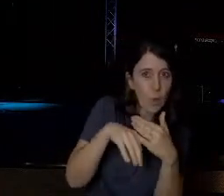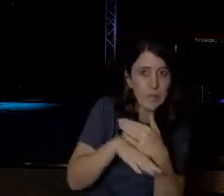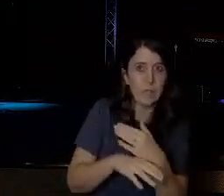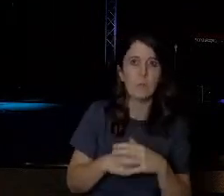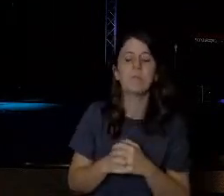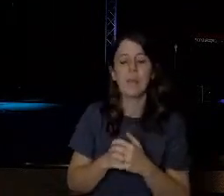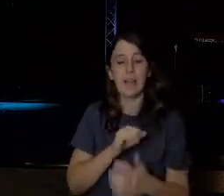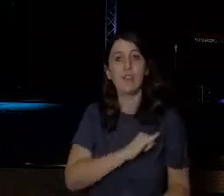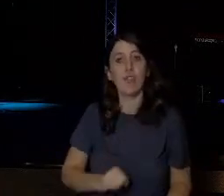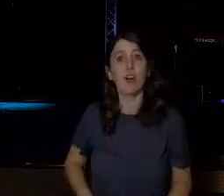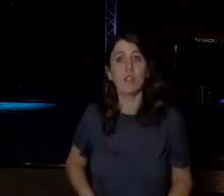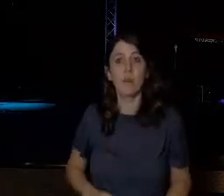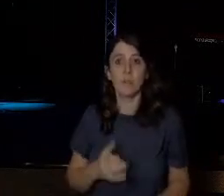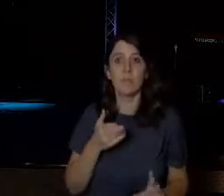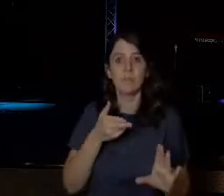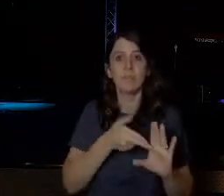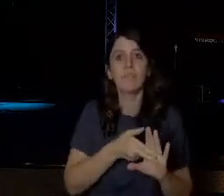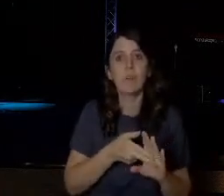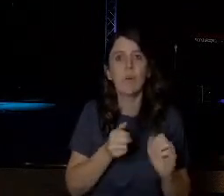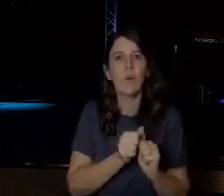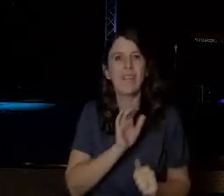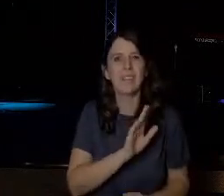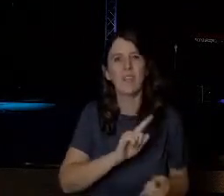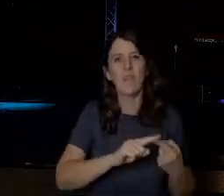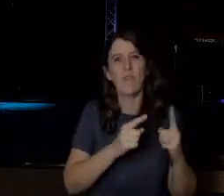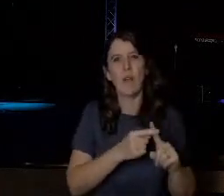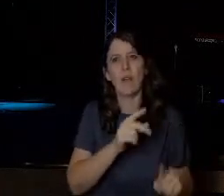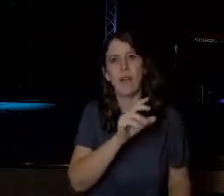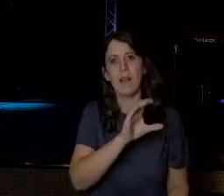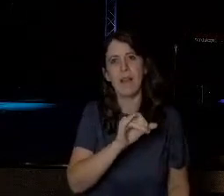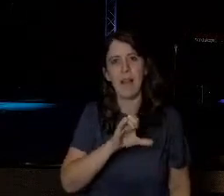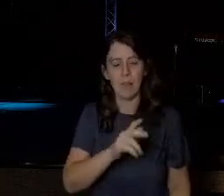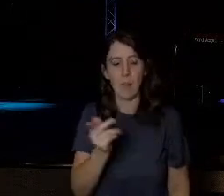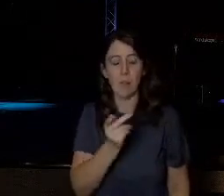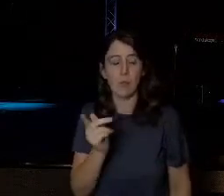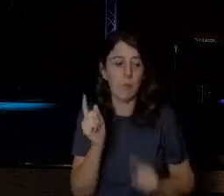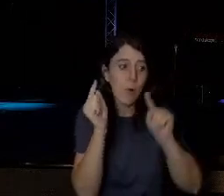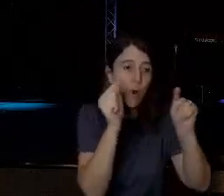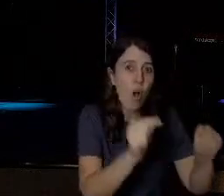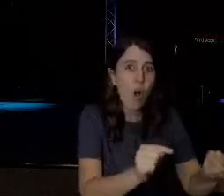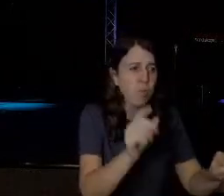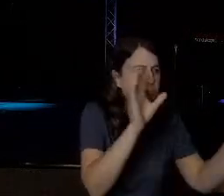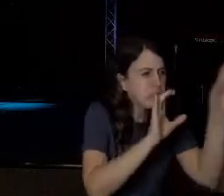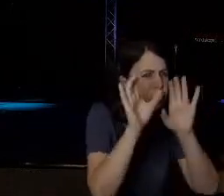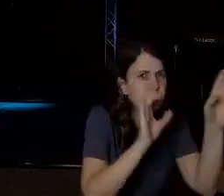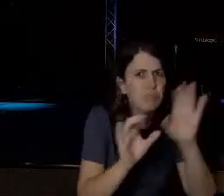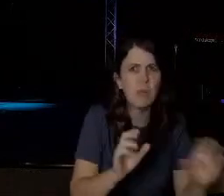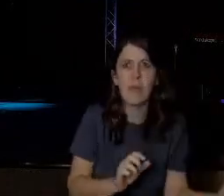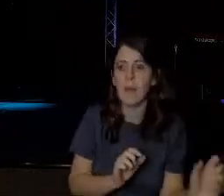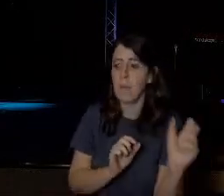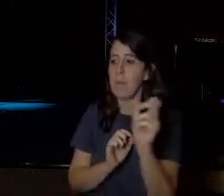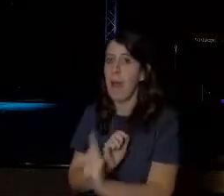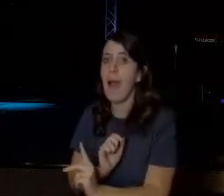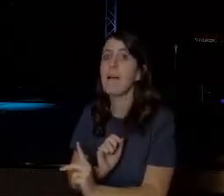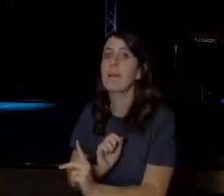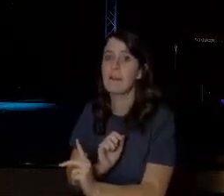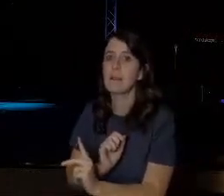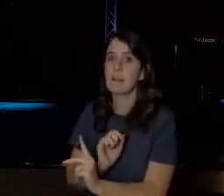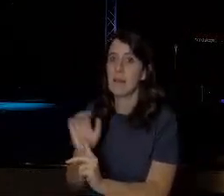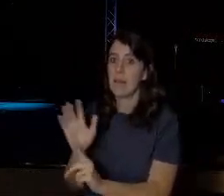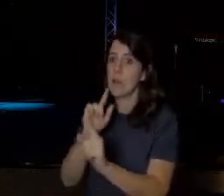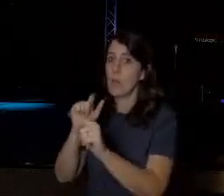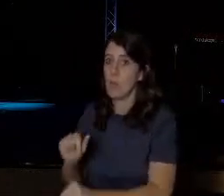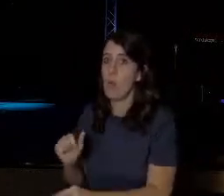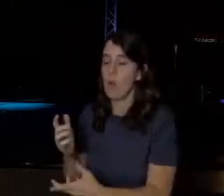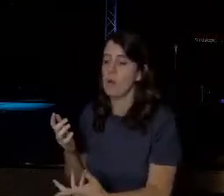with his friend Caleb, who we'll know in a second. But they go, they spend some time there, they come back, and their report in Numbers chapter 13